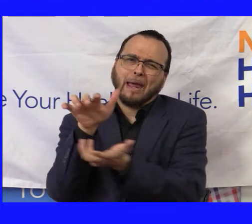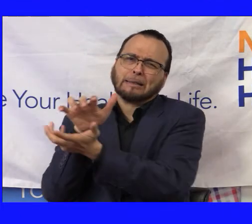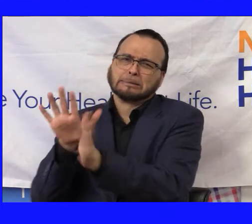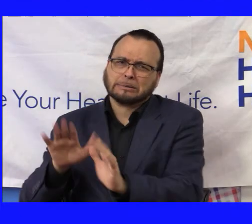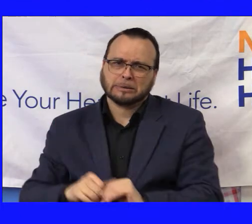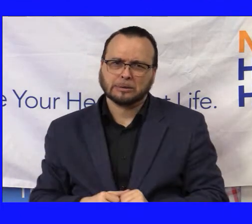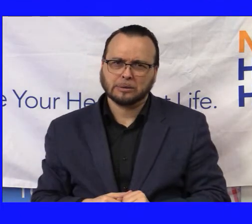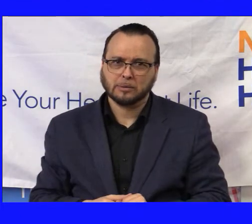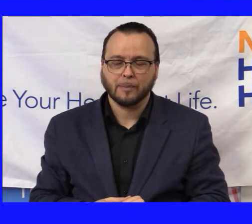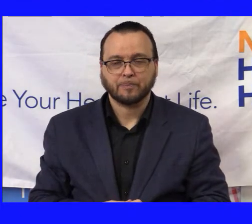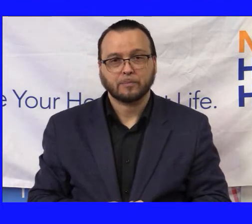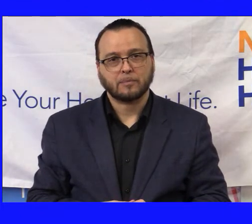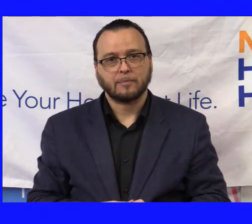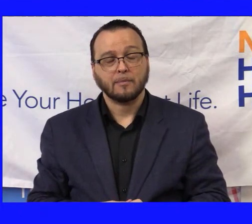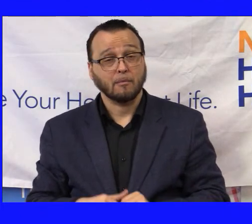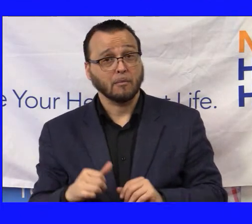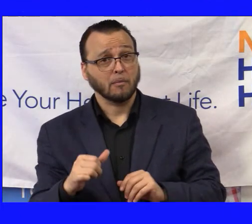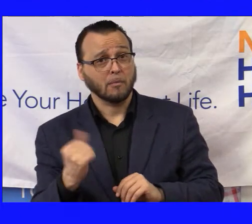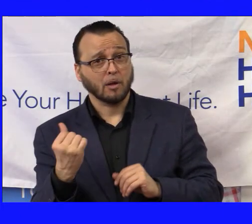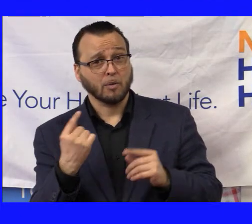Gotcha. Other questions or comments?